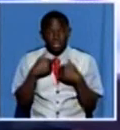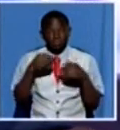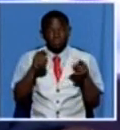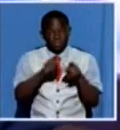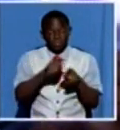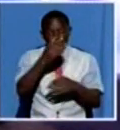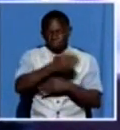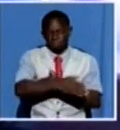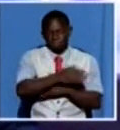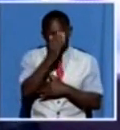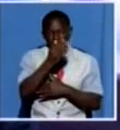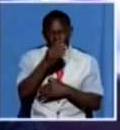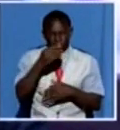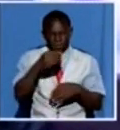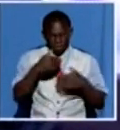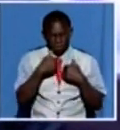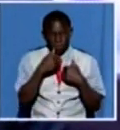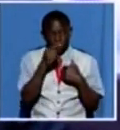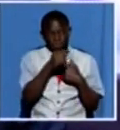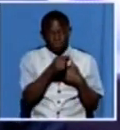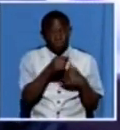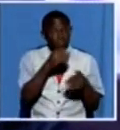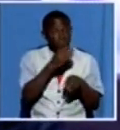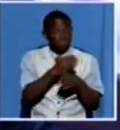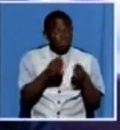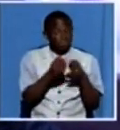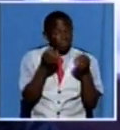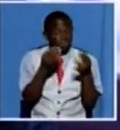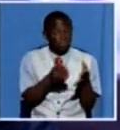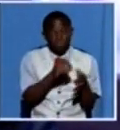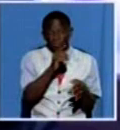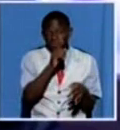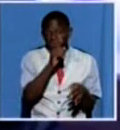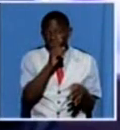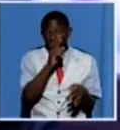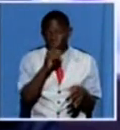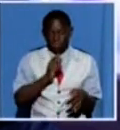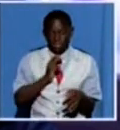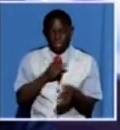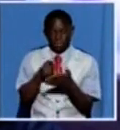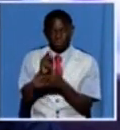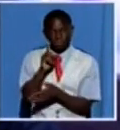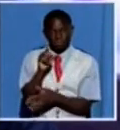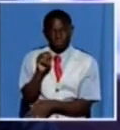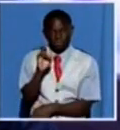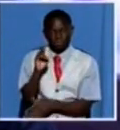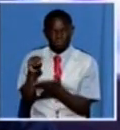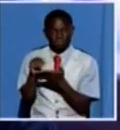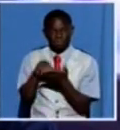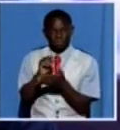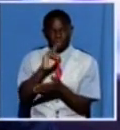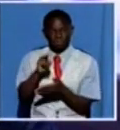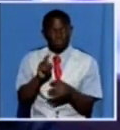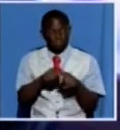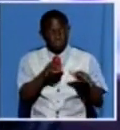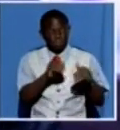the Chongwe toll plaza at $1.7 million. In Zimbabwe, they built it at $2 million. So